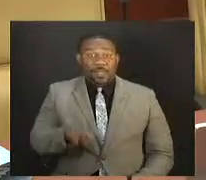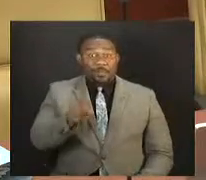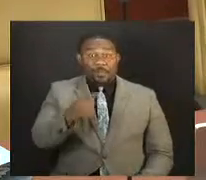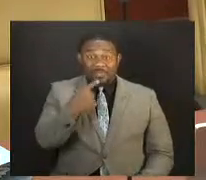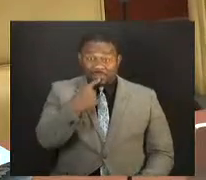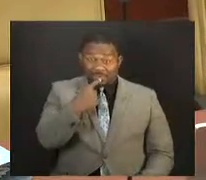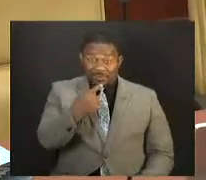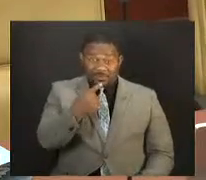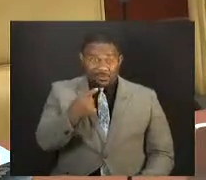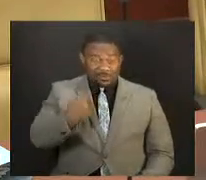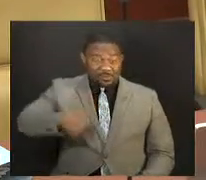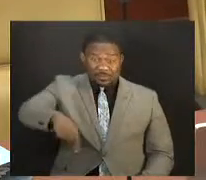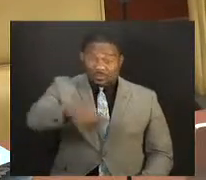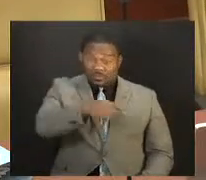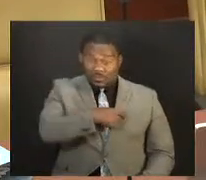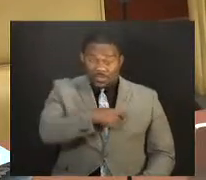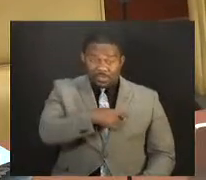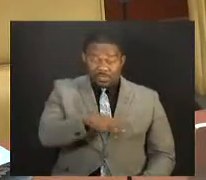that this side of the House